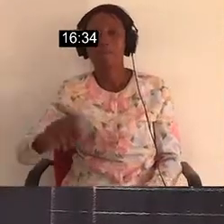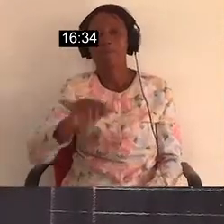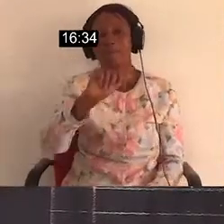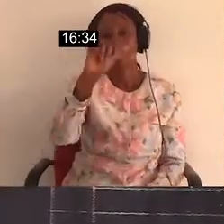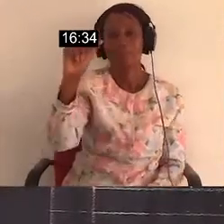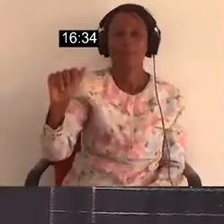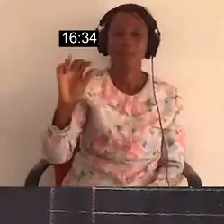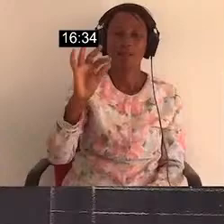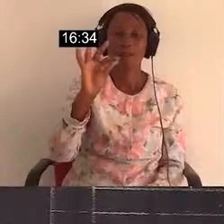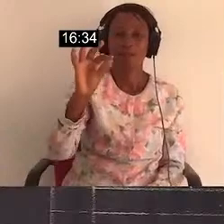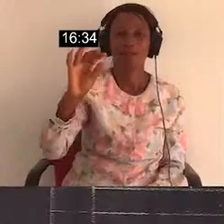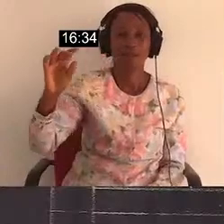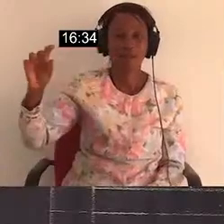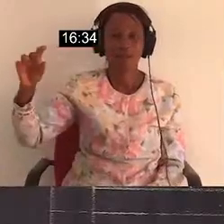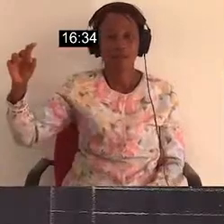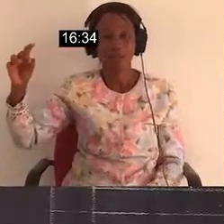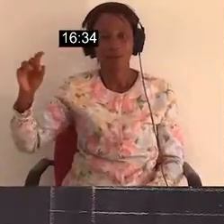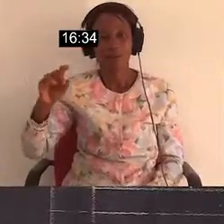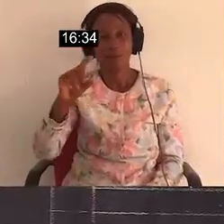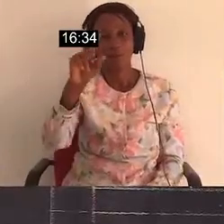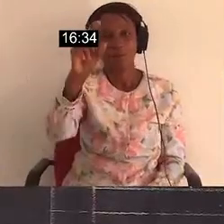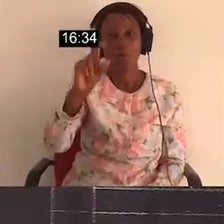And the word is